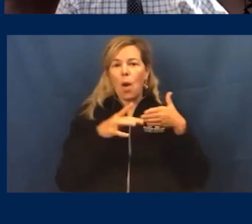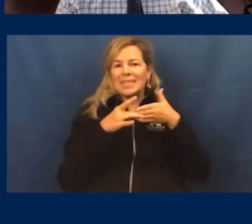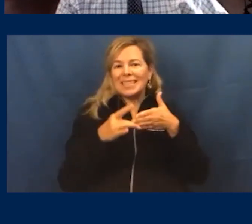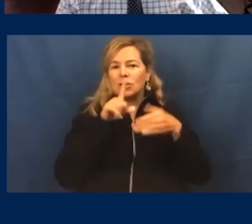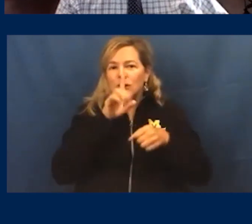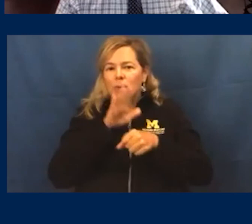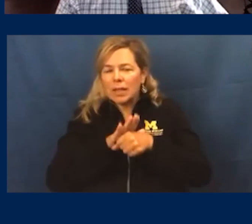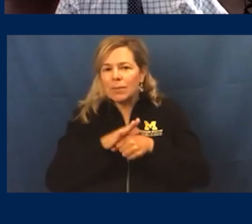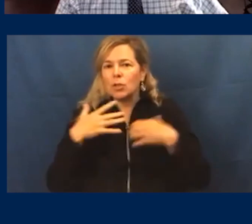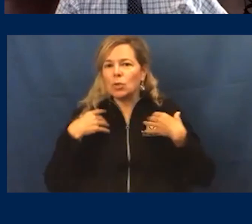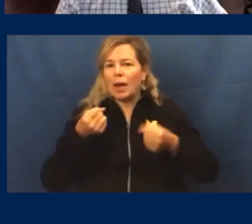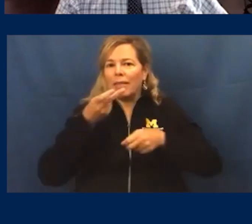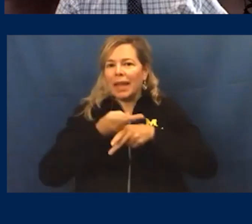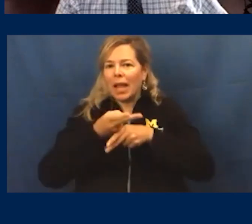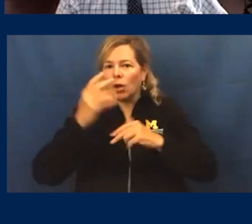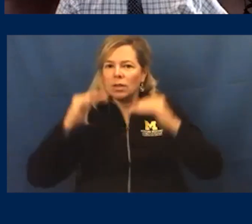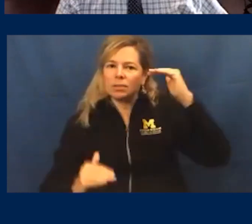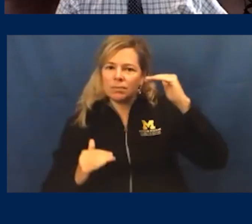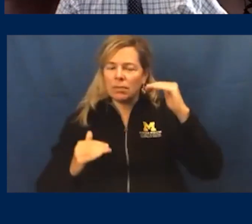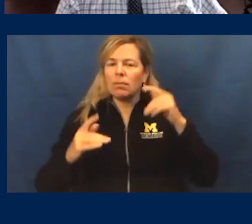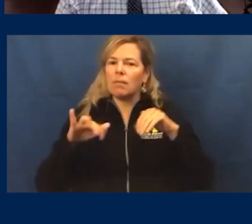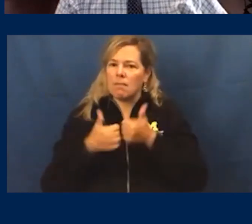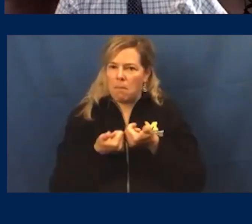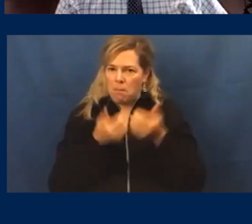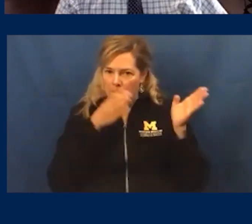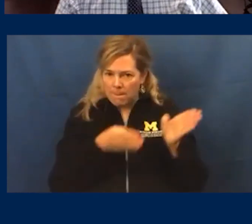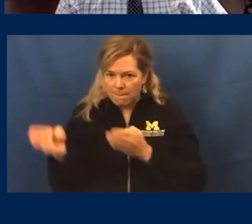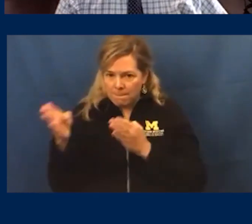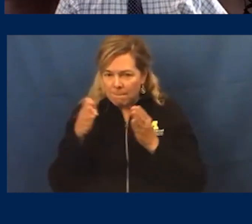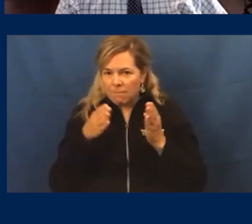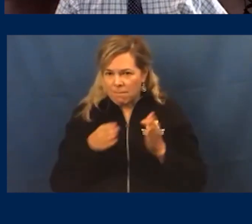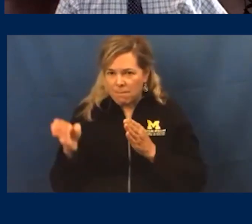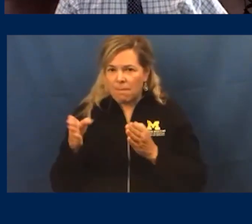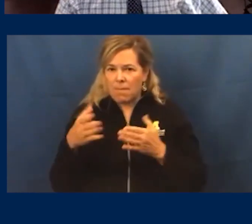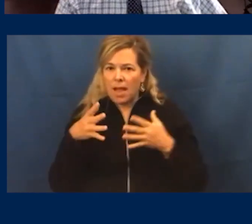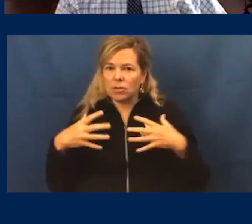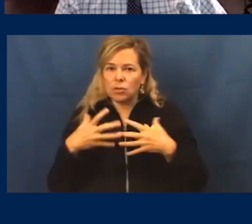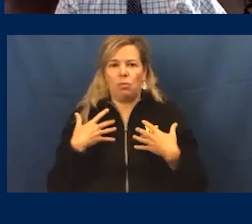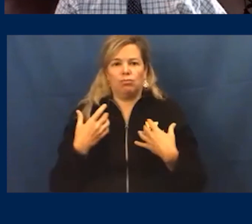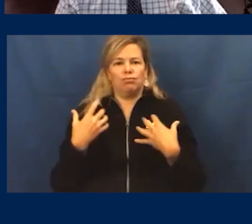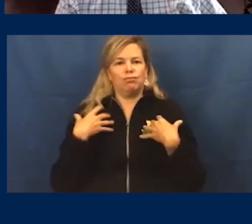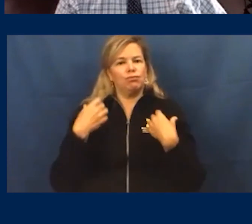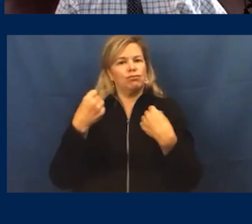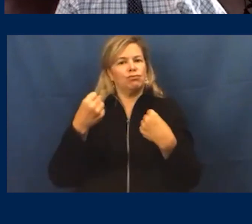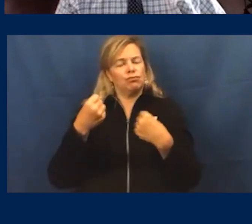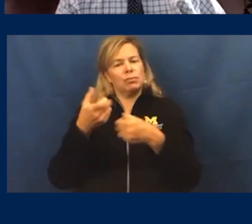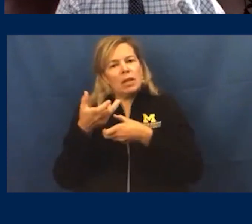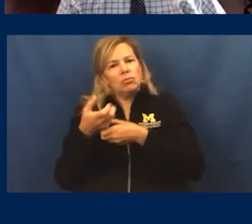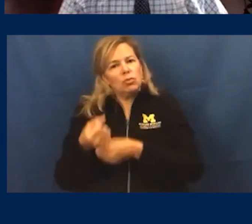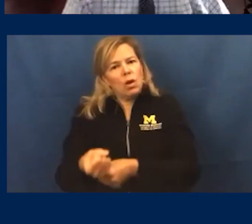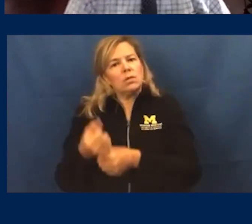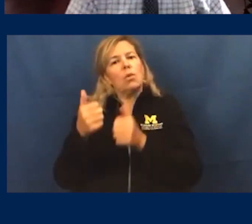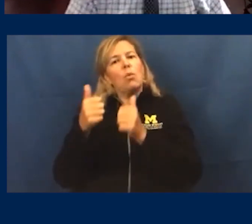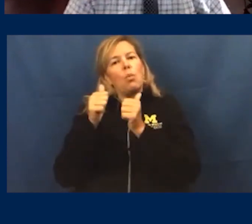healthcare disparities, and how do you plan to build trust with the African American community within Michigan Medicine and outside of